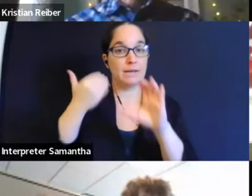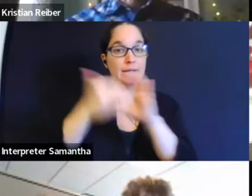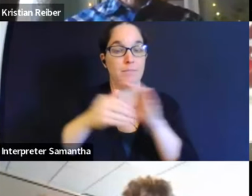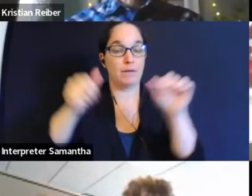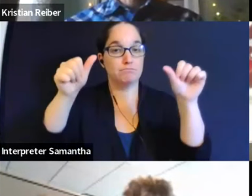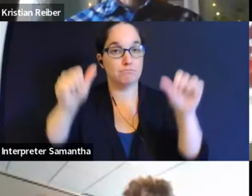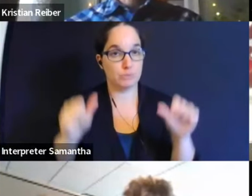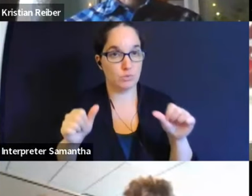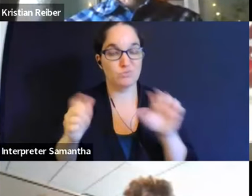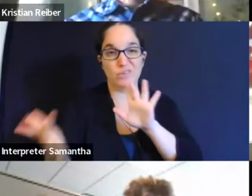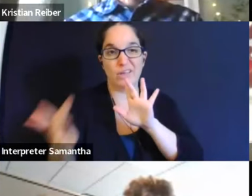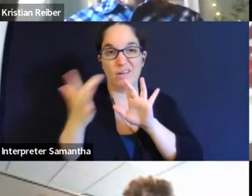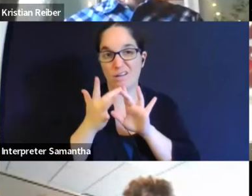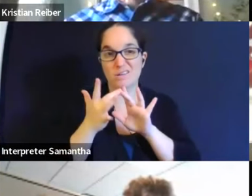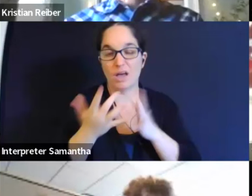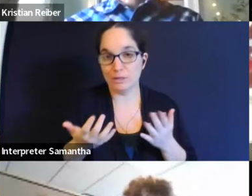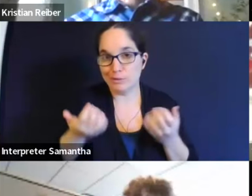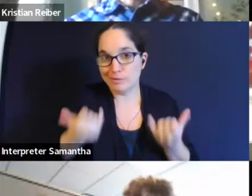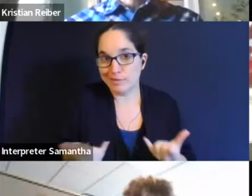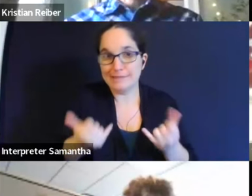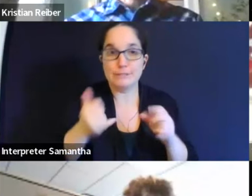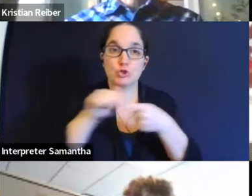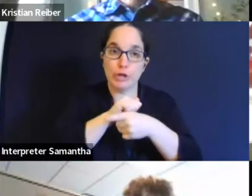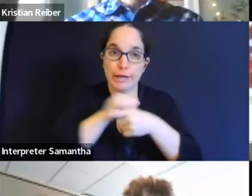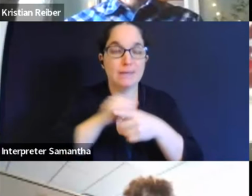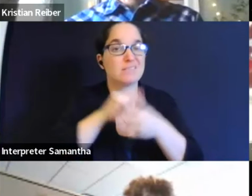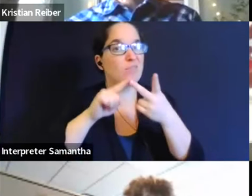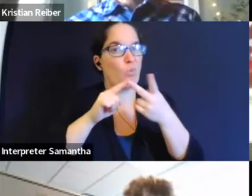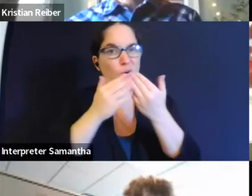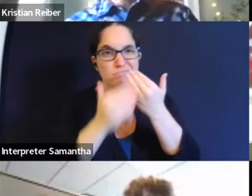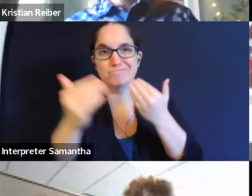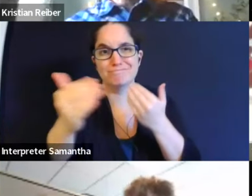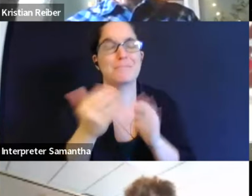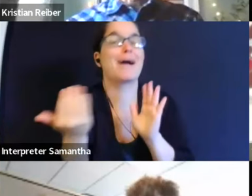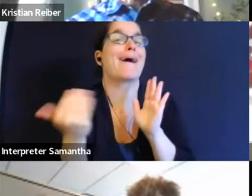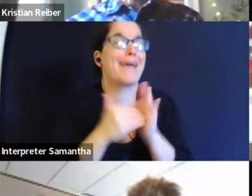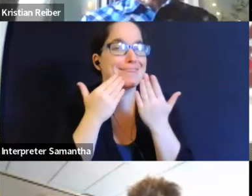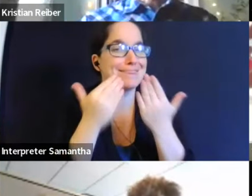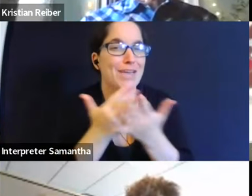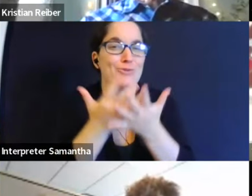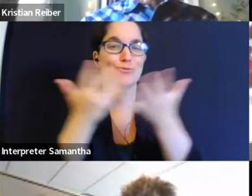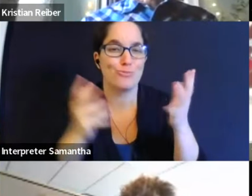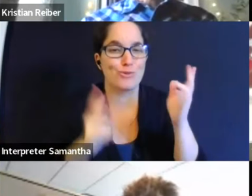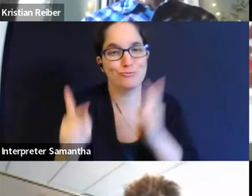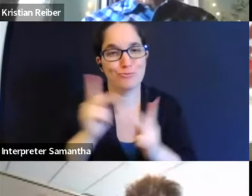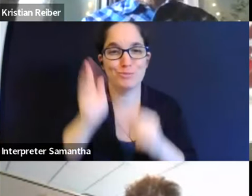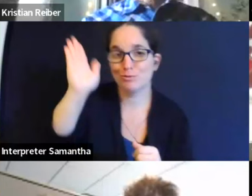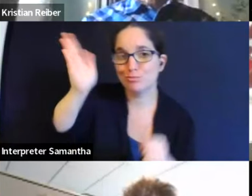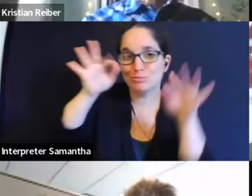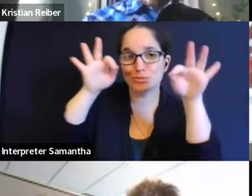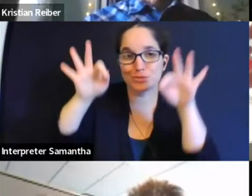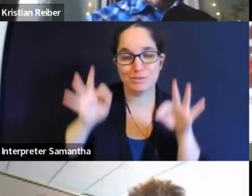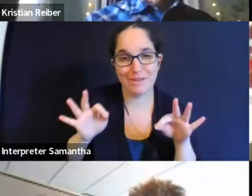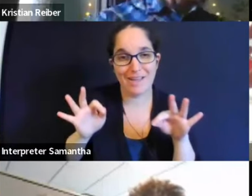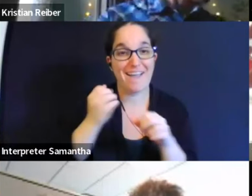reach out to me directly throughout this training or after. And thank you so much to our presenters today and for all of those